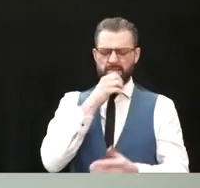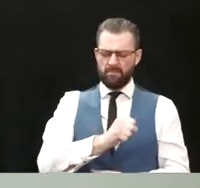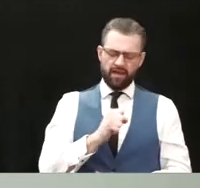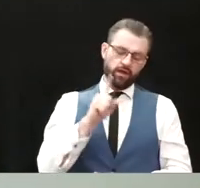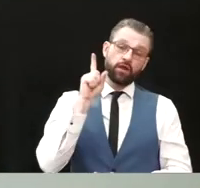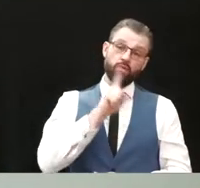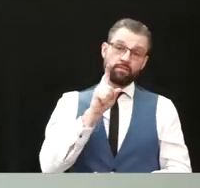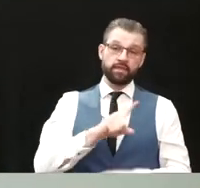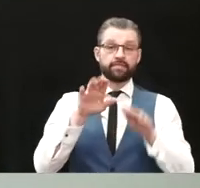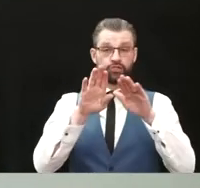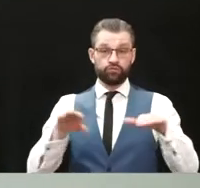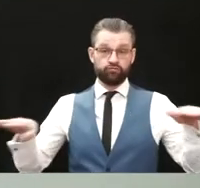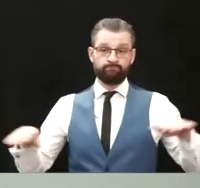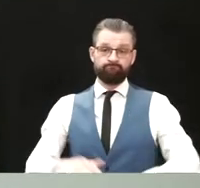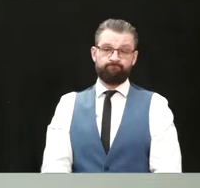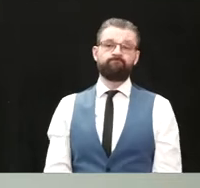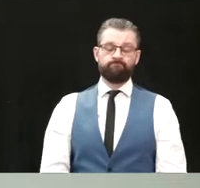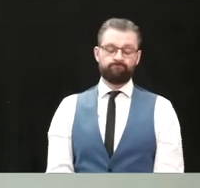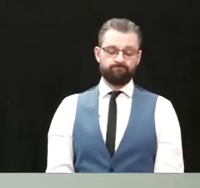and children.